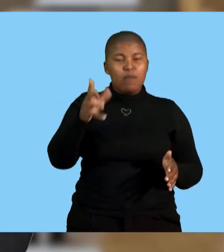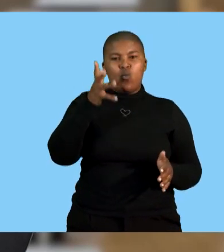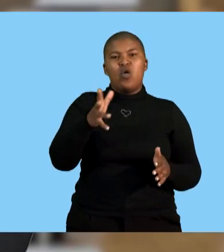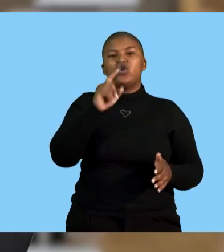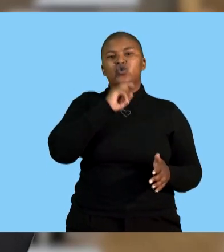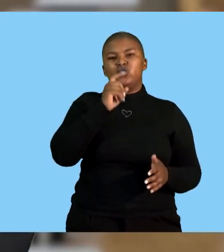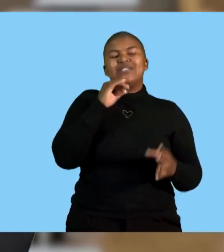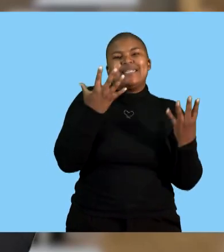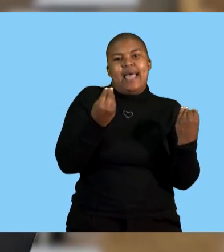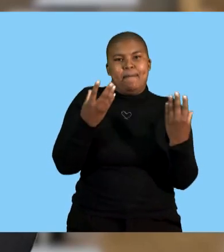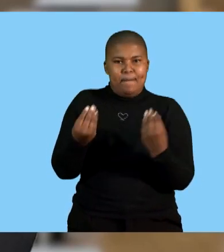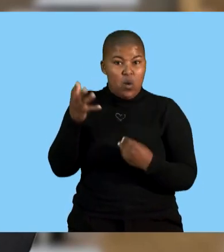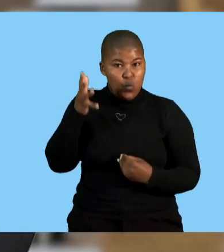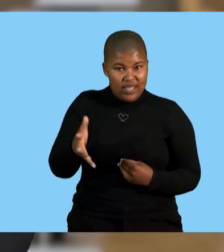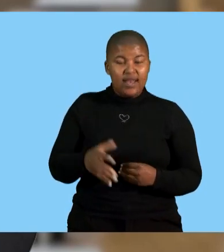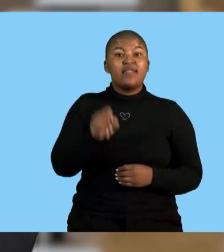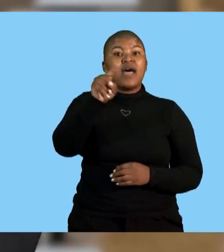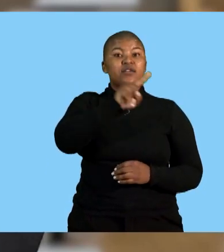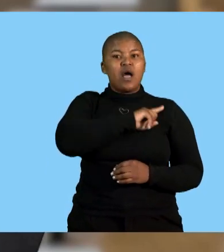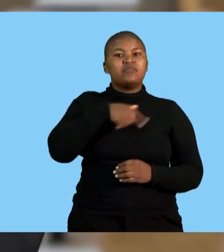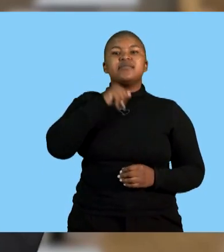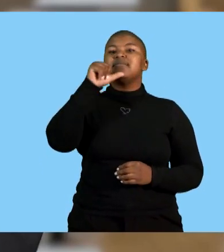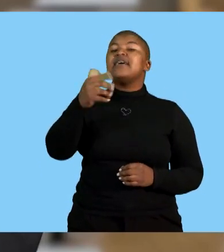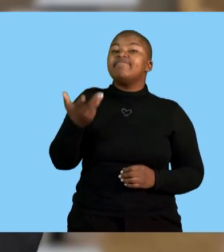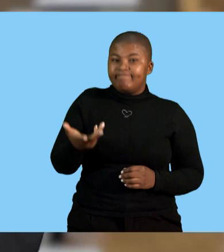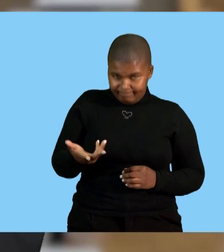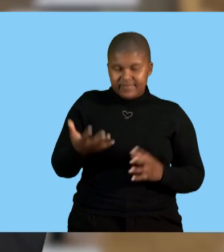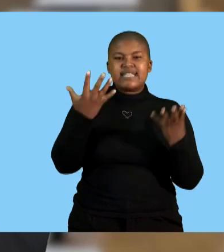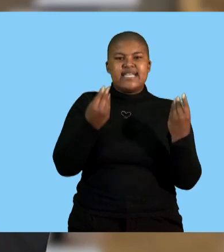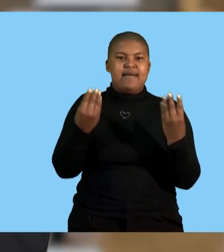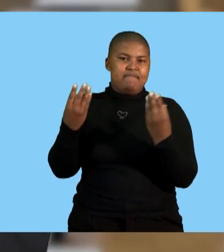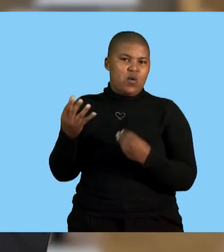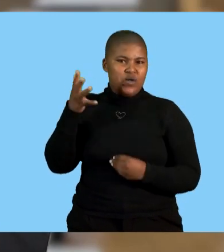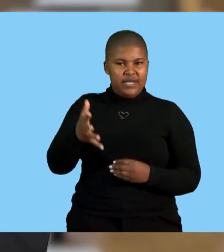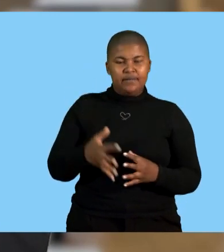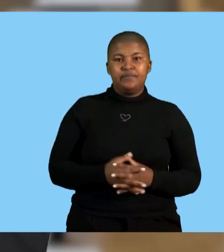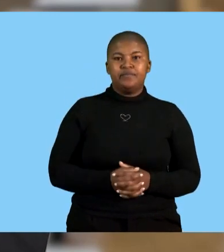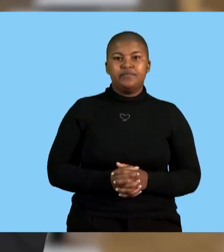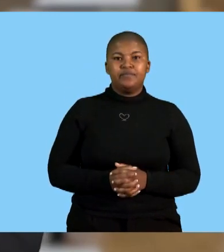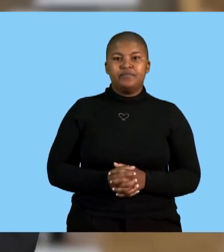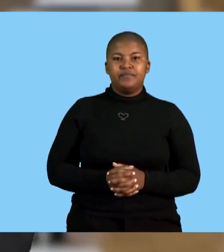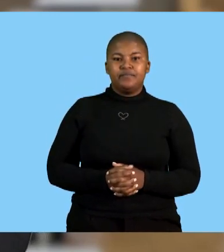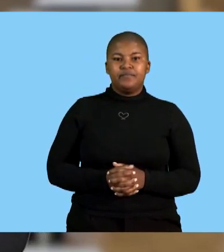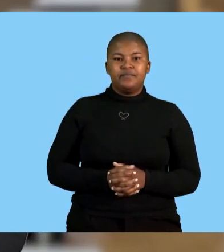using numbers. That's why we are saying it will be a numerical data.